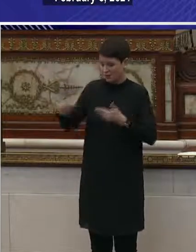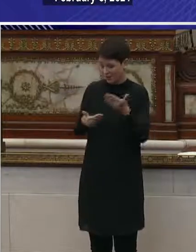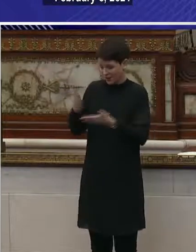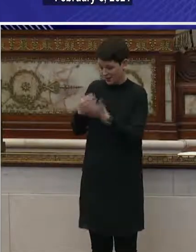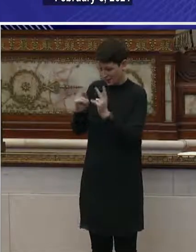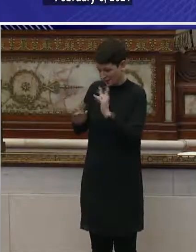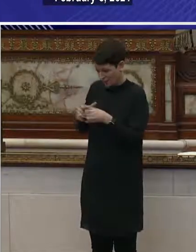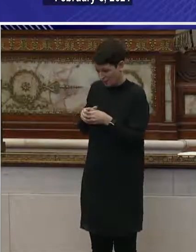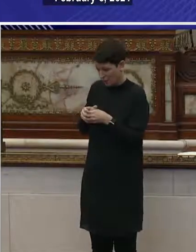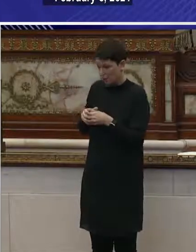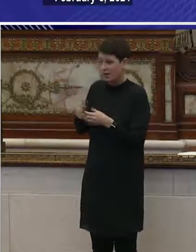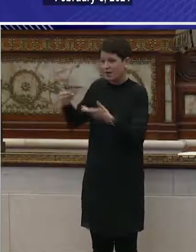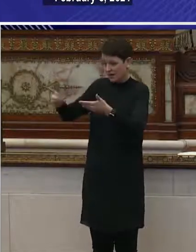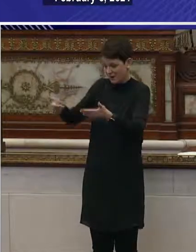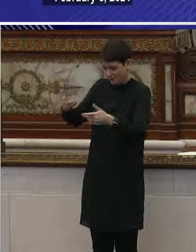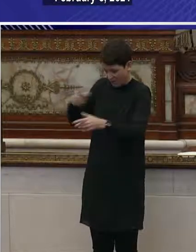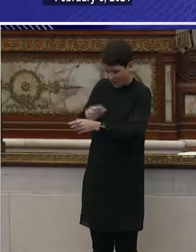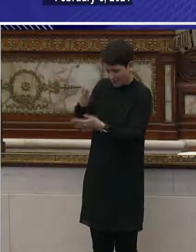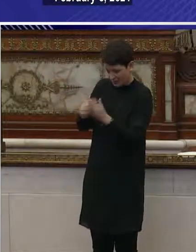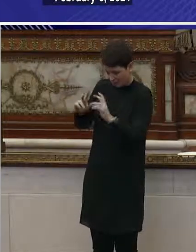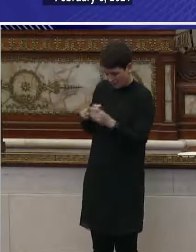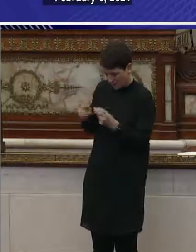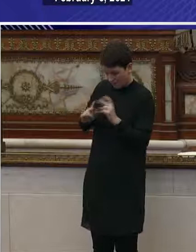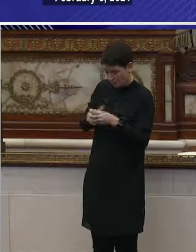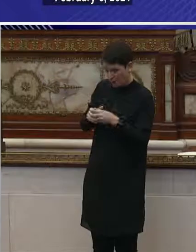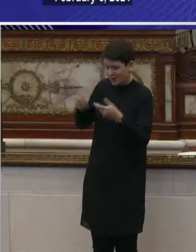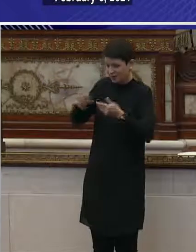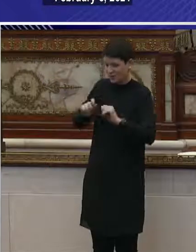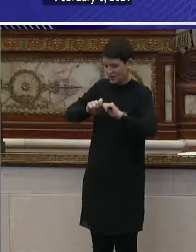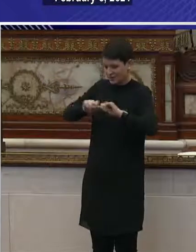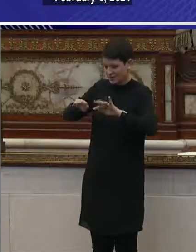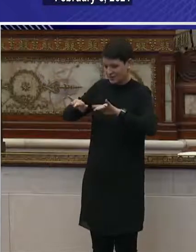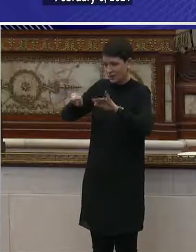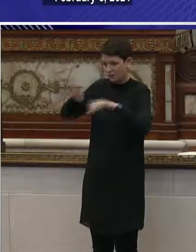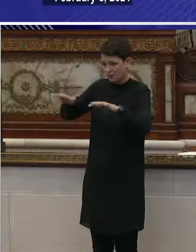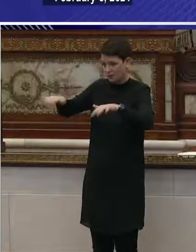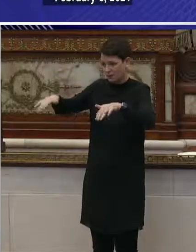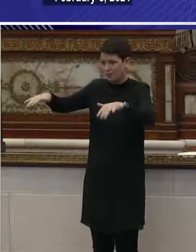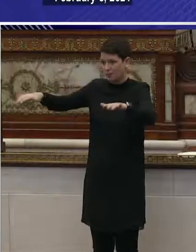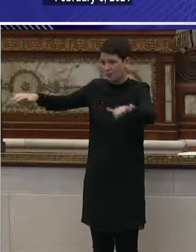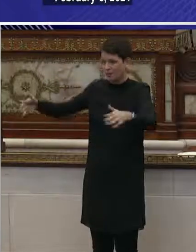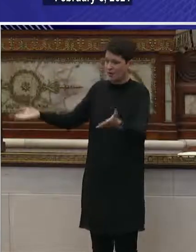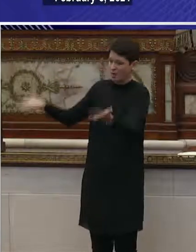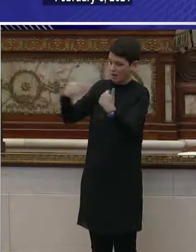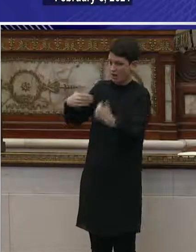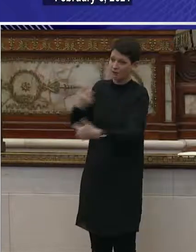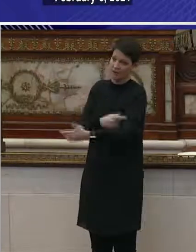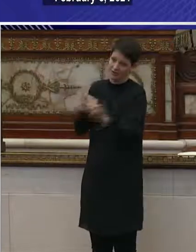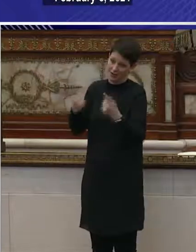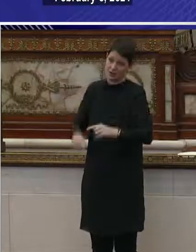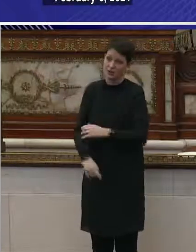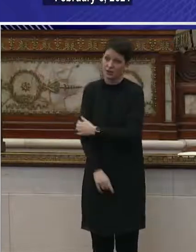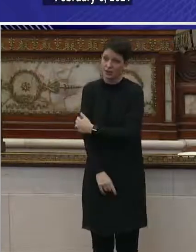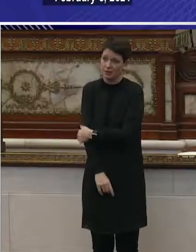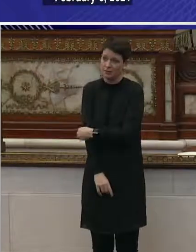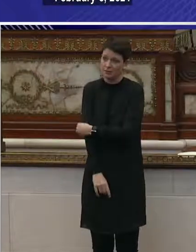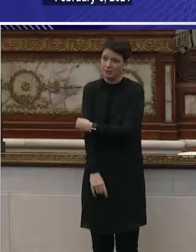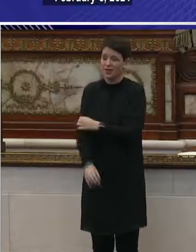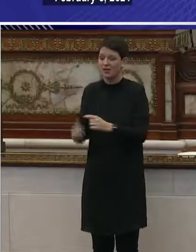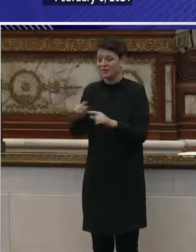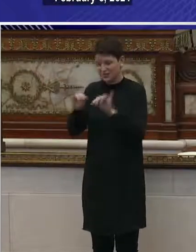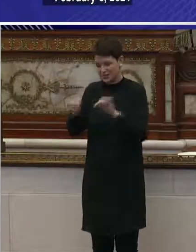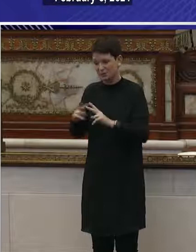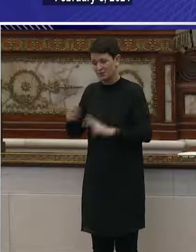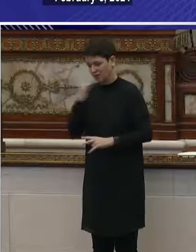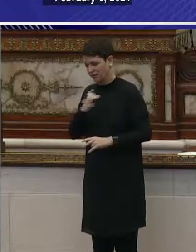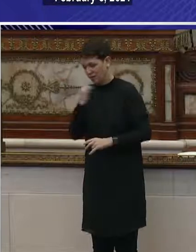people, you want to vaccinate certain people, some of those invitations get out, and we get some people who are not invited who come in and get vaccinated. This process is deeply flawed. I'm